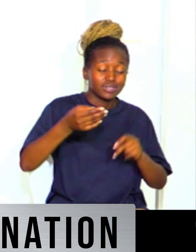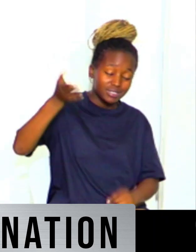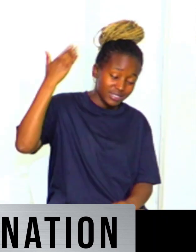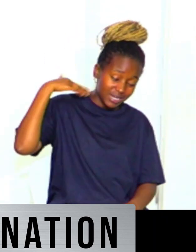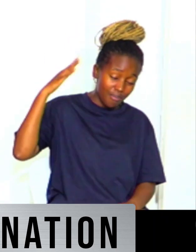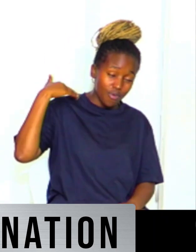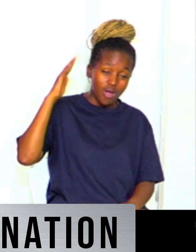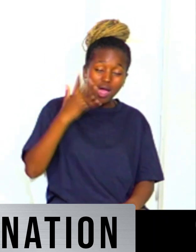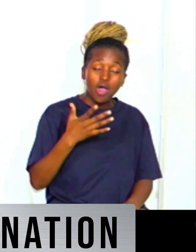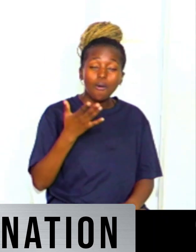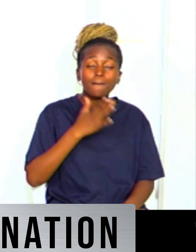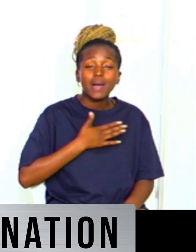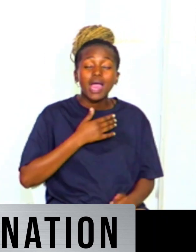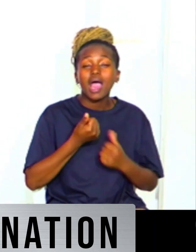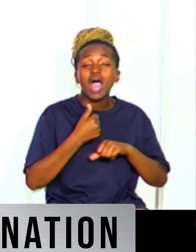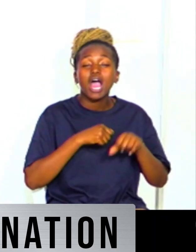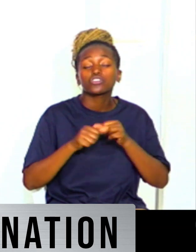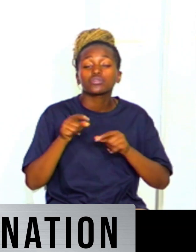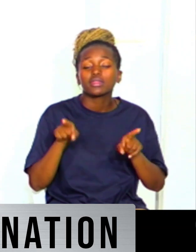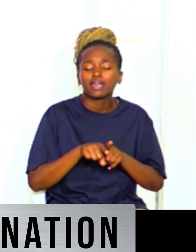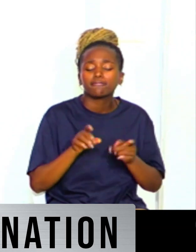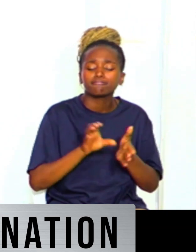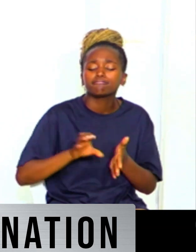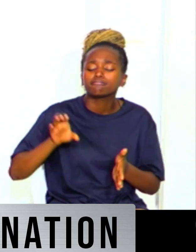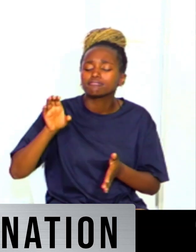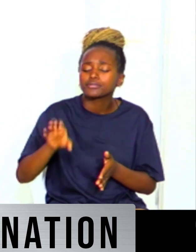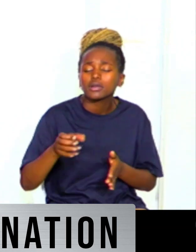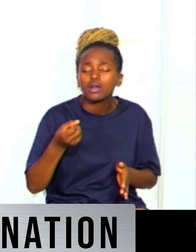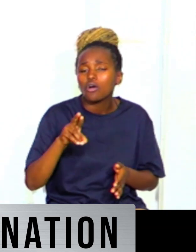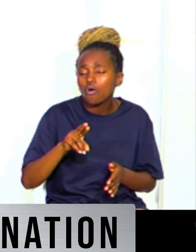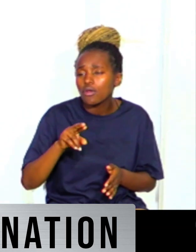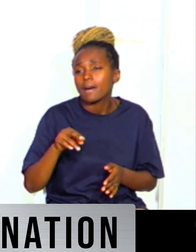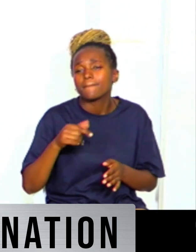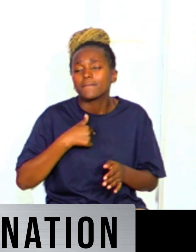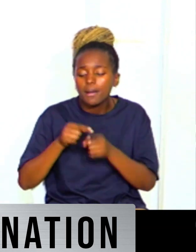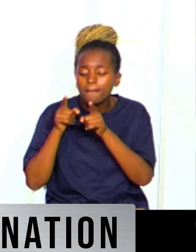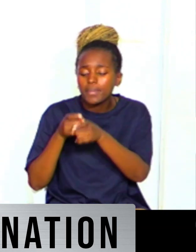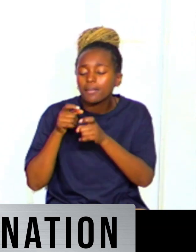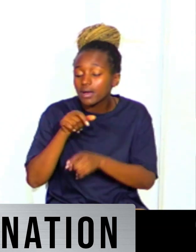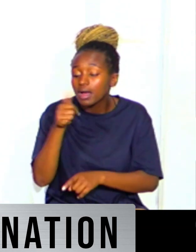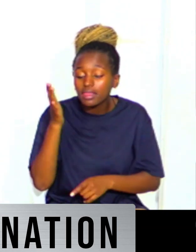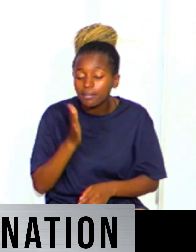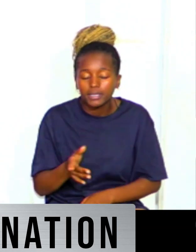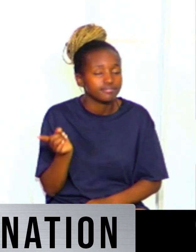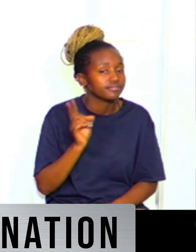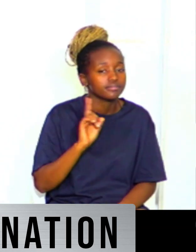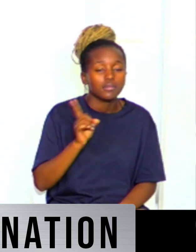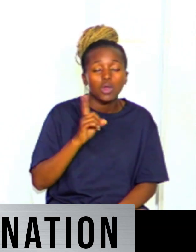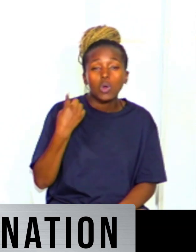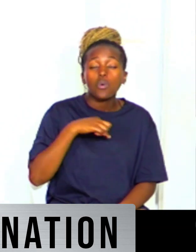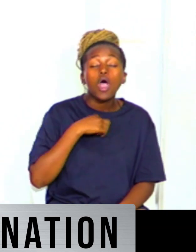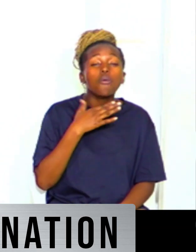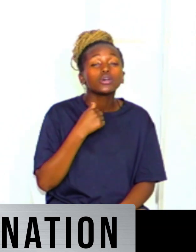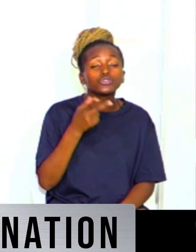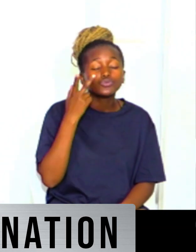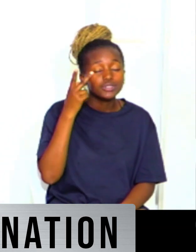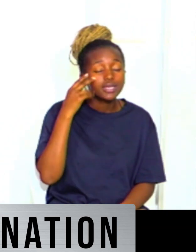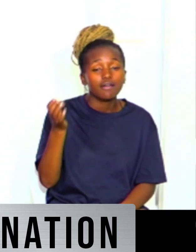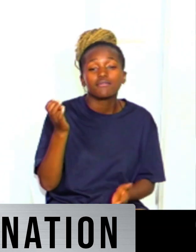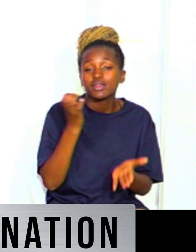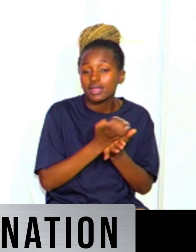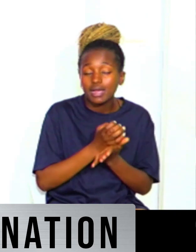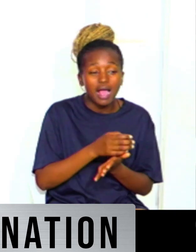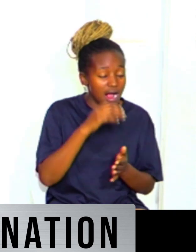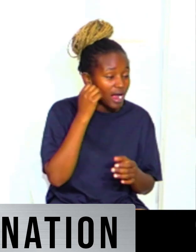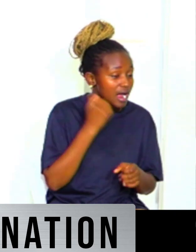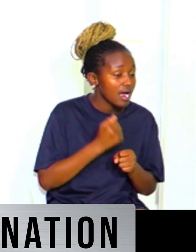uwekelee mtu. Come with evidence. Those people are rioting saying that let evidence that our governor amefanya hivi. Mbona hatuoni evidence?